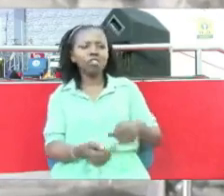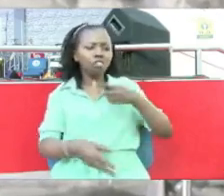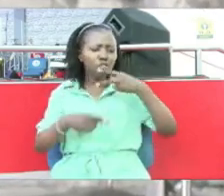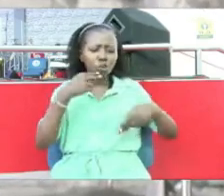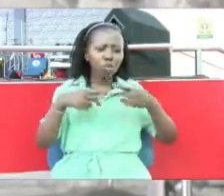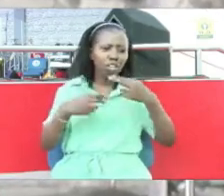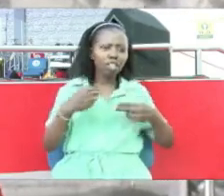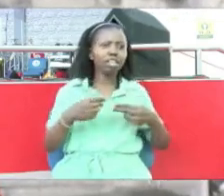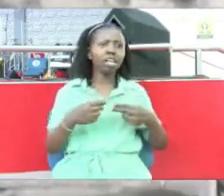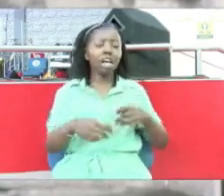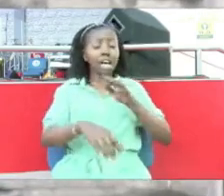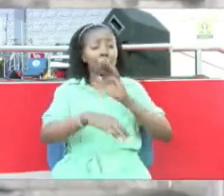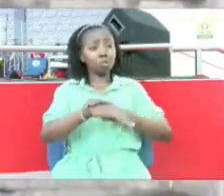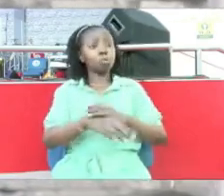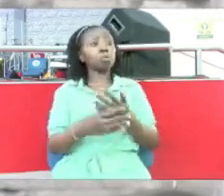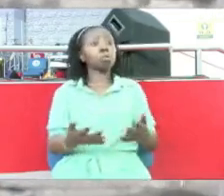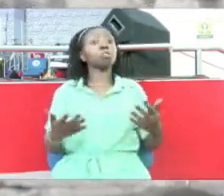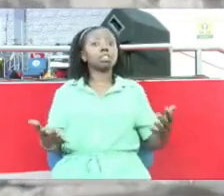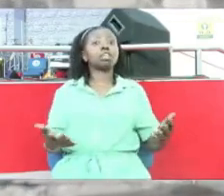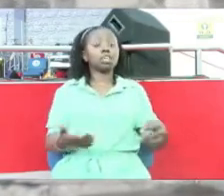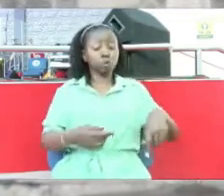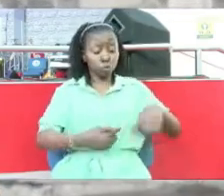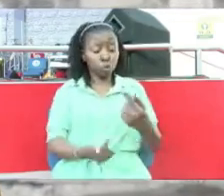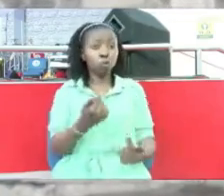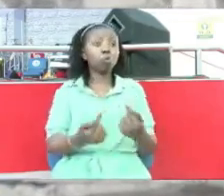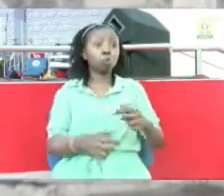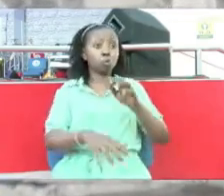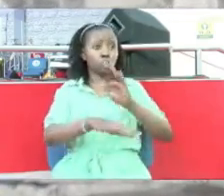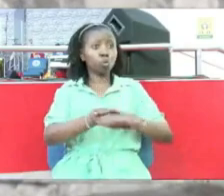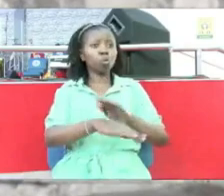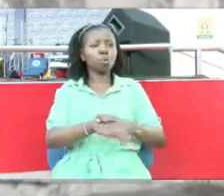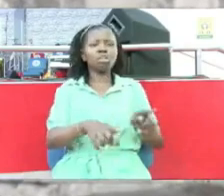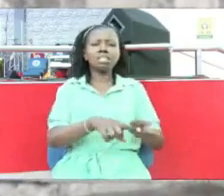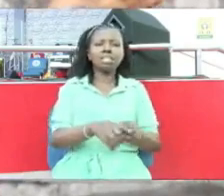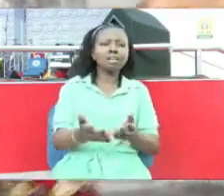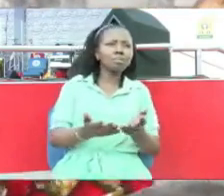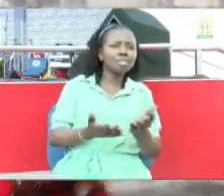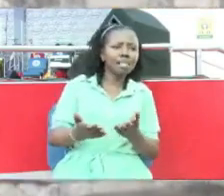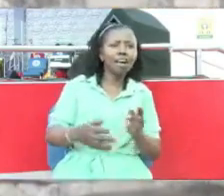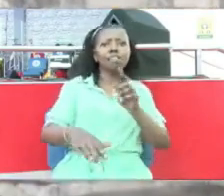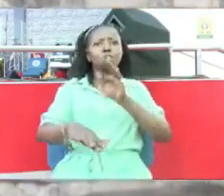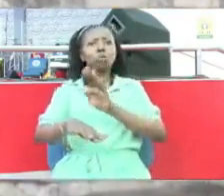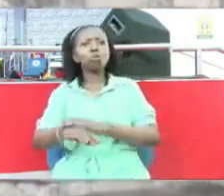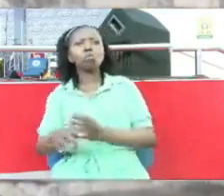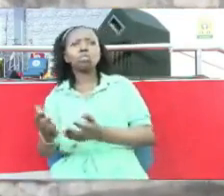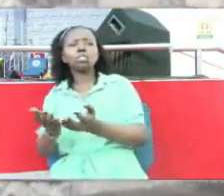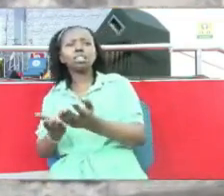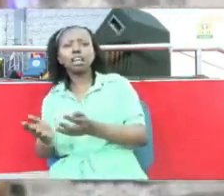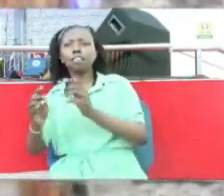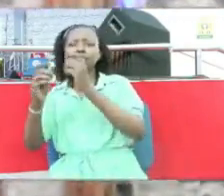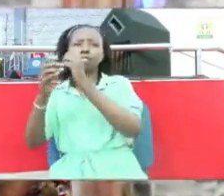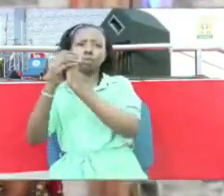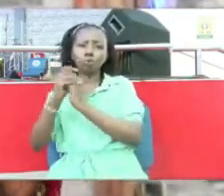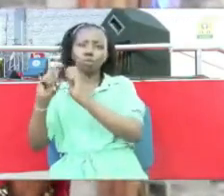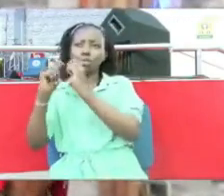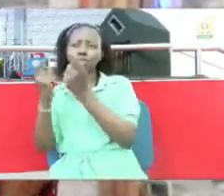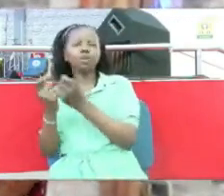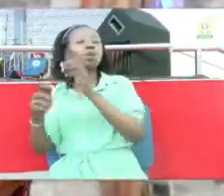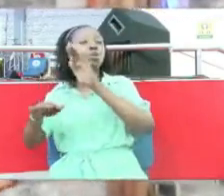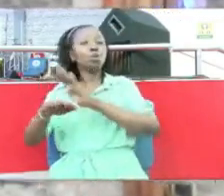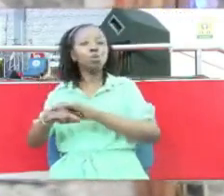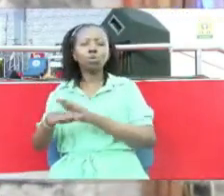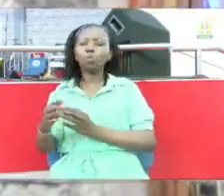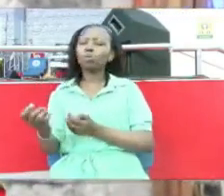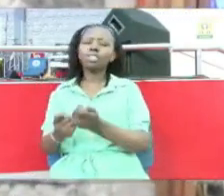And it is a good thing to make those chapatis. It is good to serve in the ushering. It is good to serve in the worship team. It is good to serve from